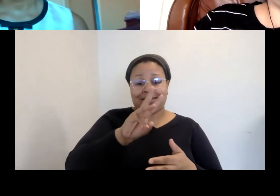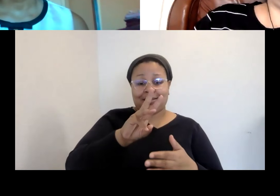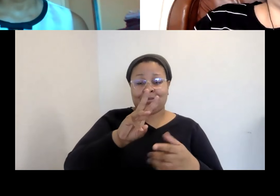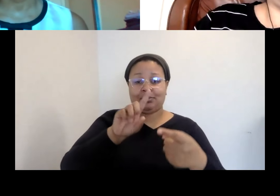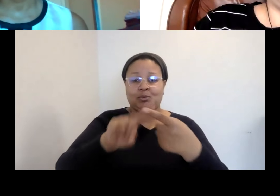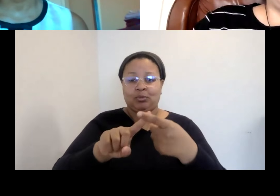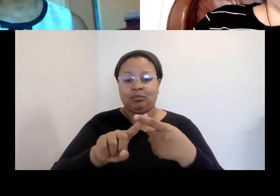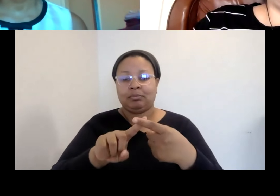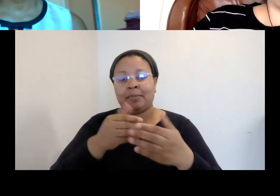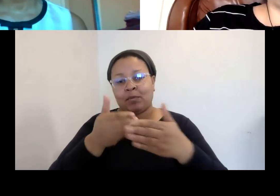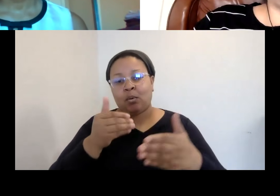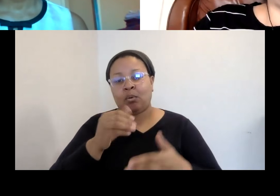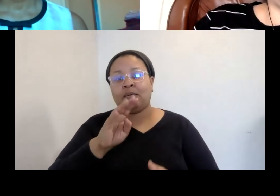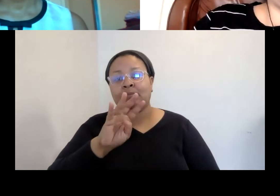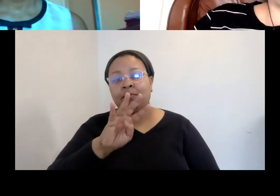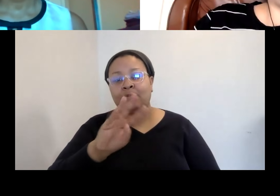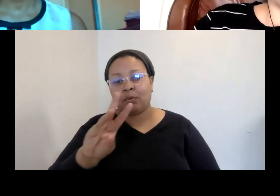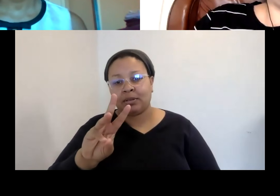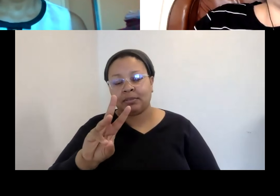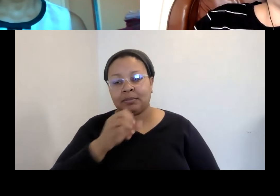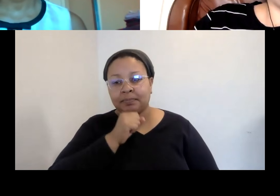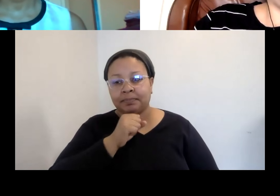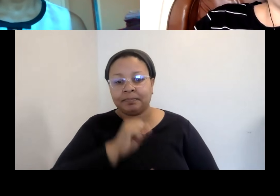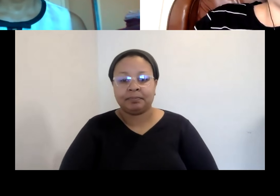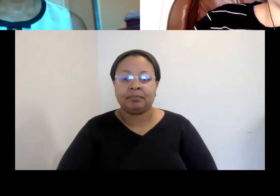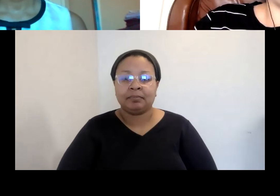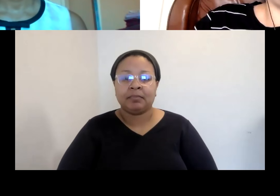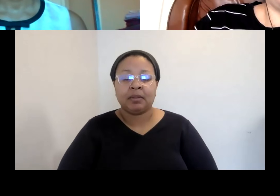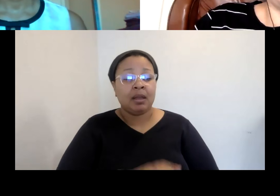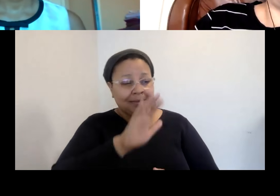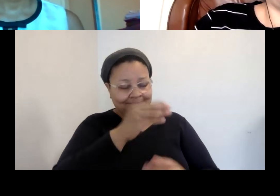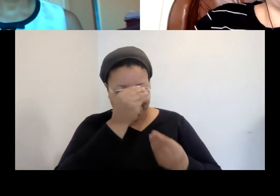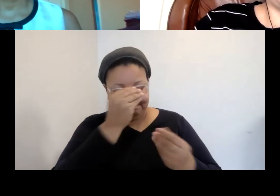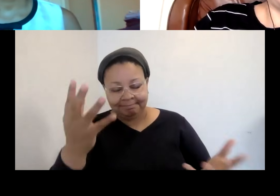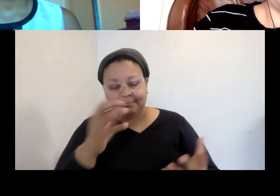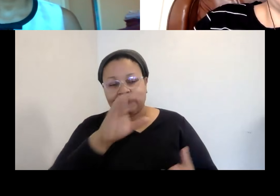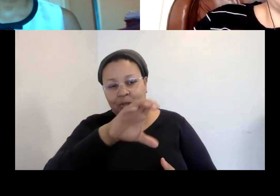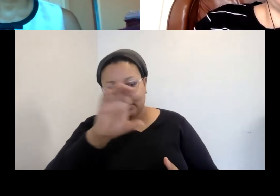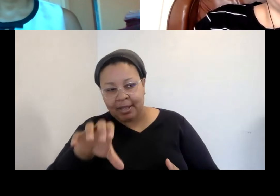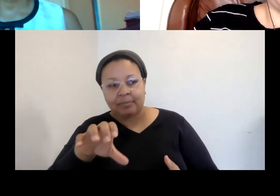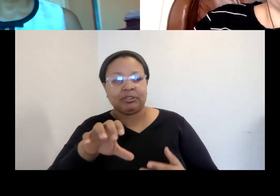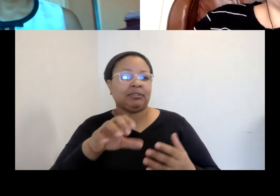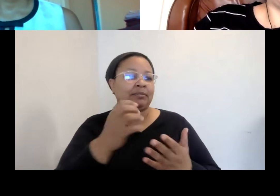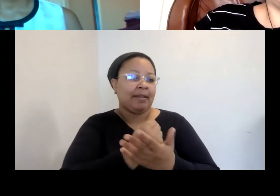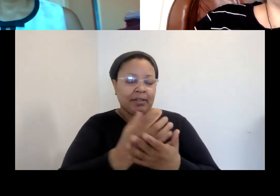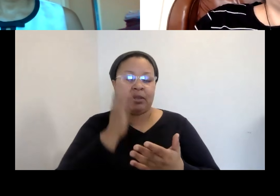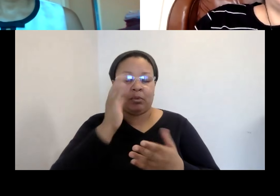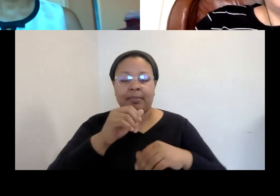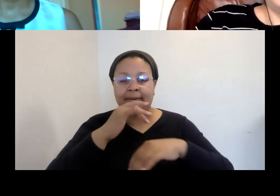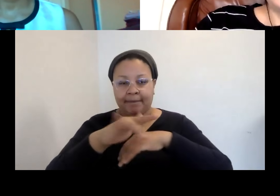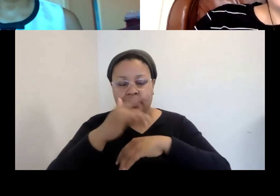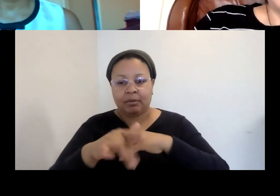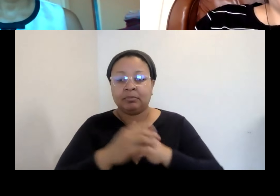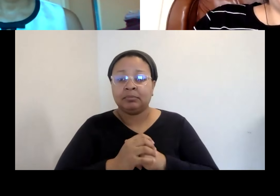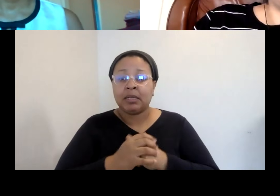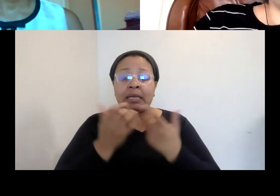Okay, thank you. And yes, the captions and transcripts will be available with the recordings once we get this up on our website. All